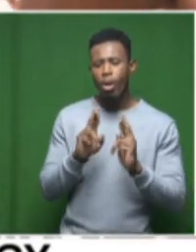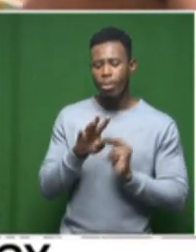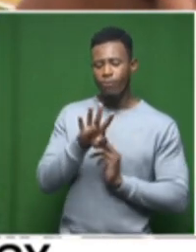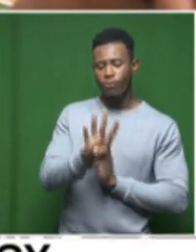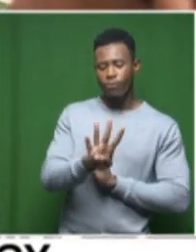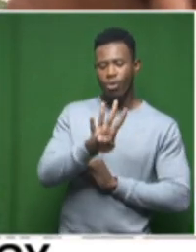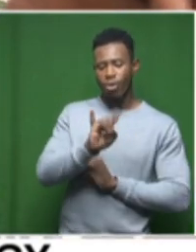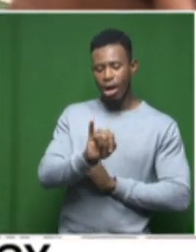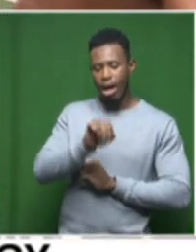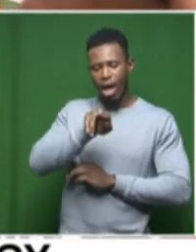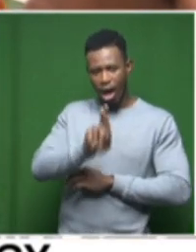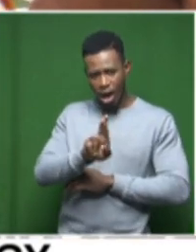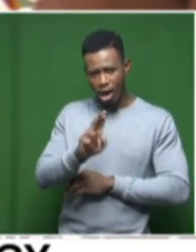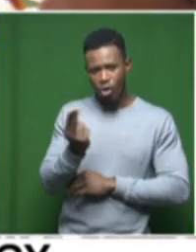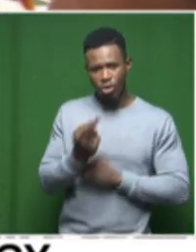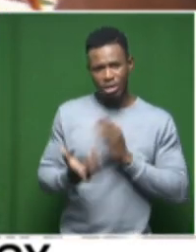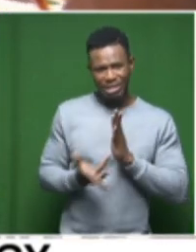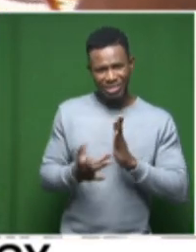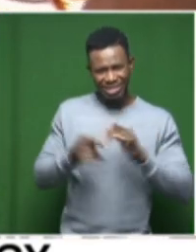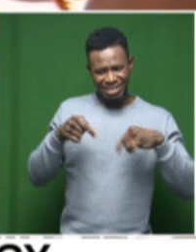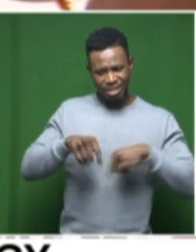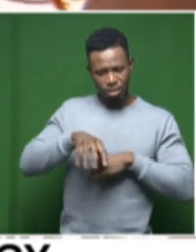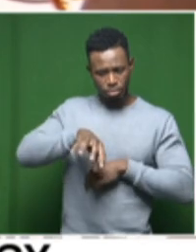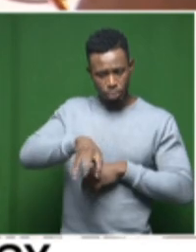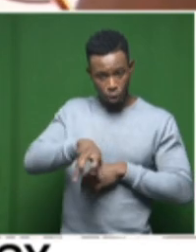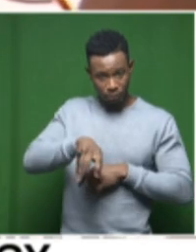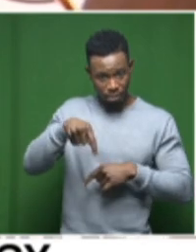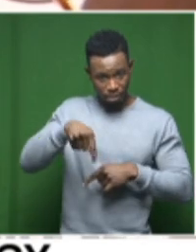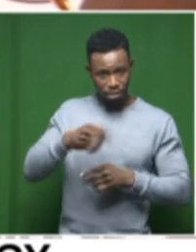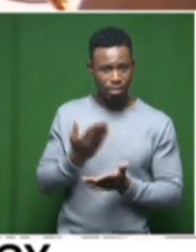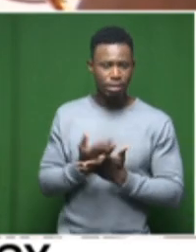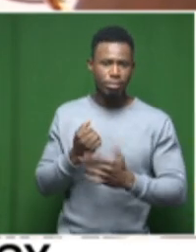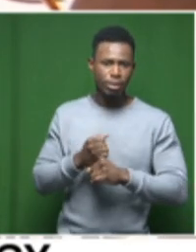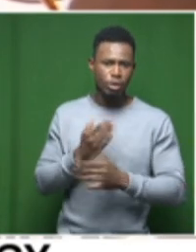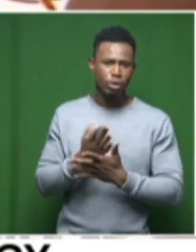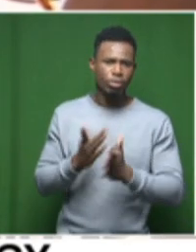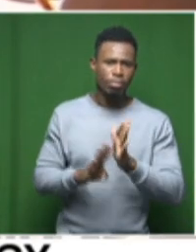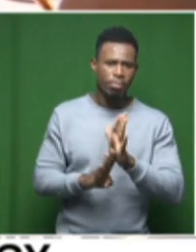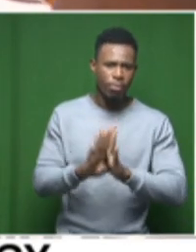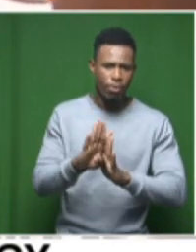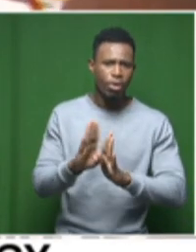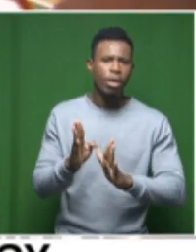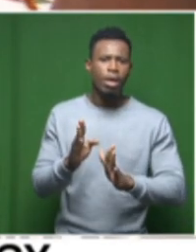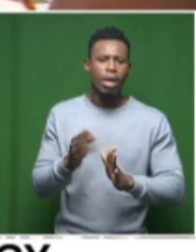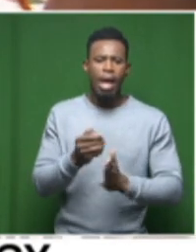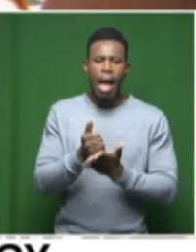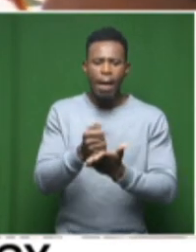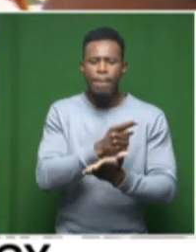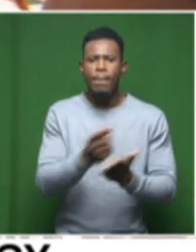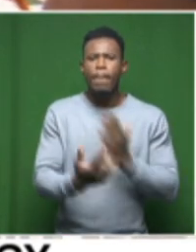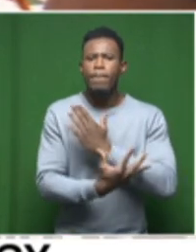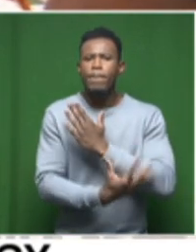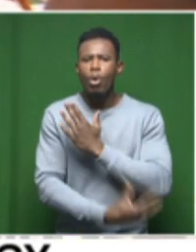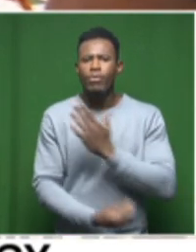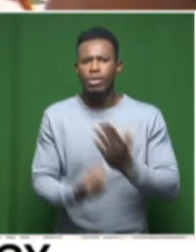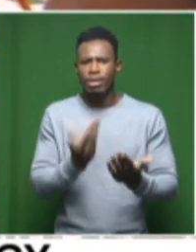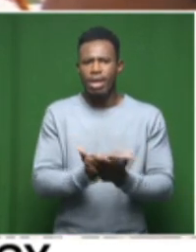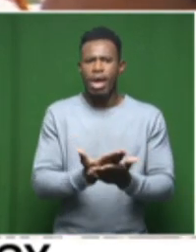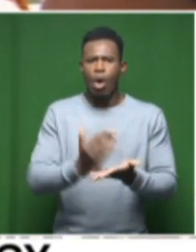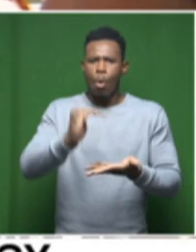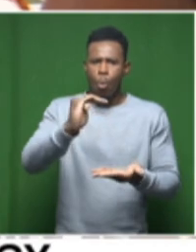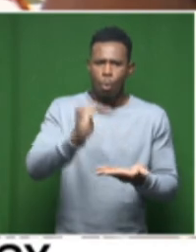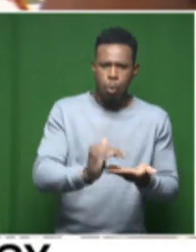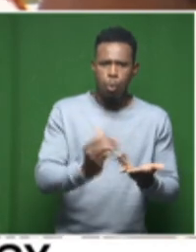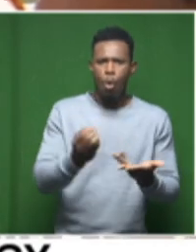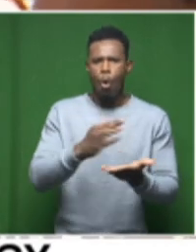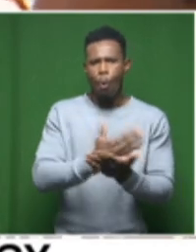innovation in this province brings about much needed change to alleviate poverty and unemployment, and also to ensure that our young people,